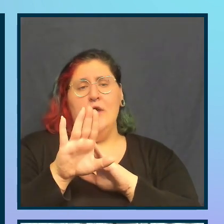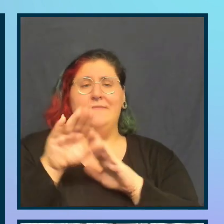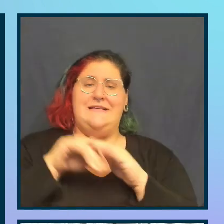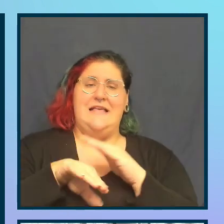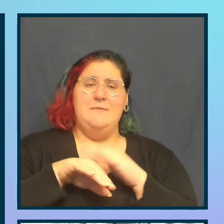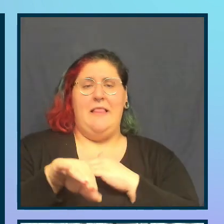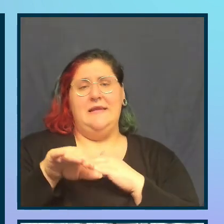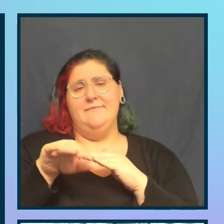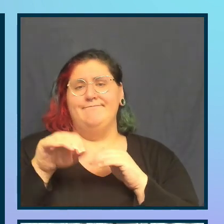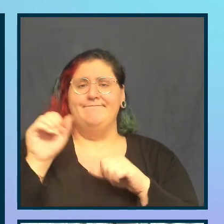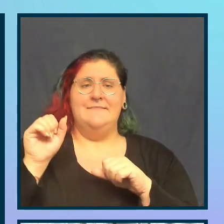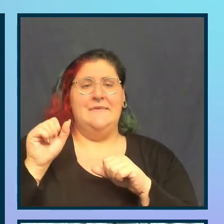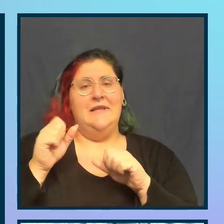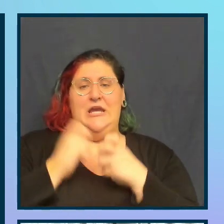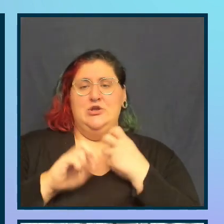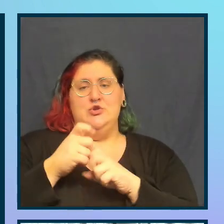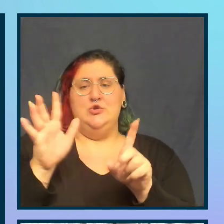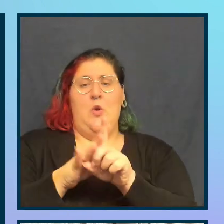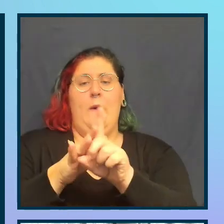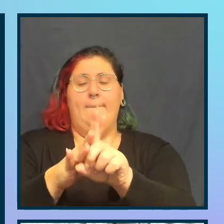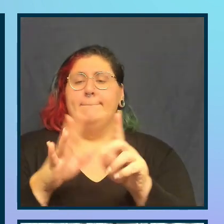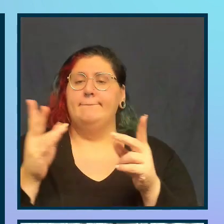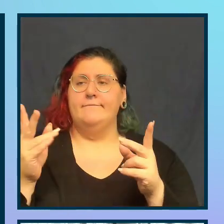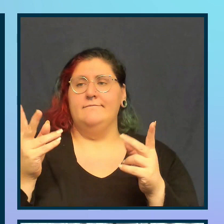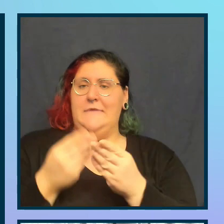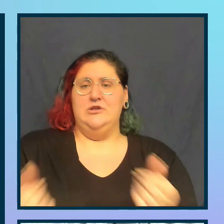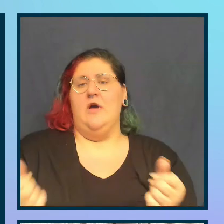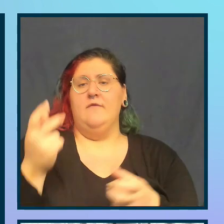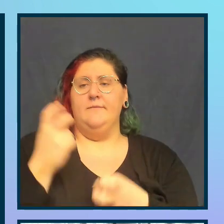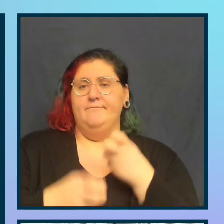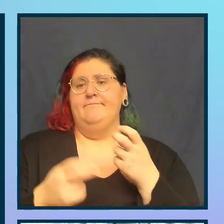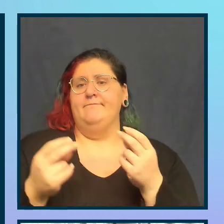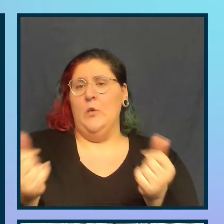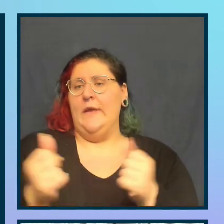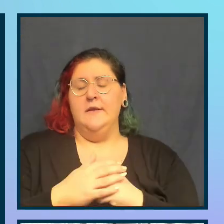like we did with automated tests, I also want to resolve those issues here as well.